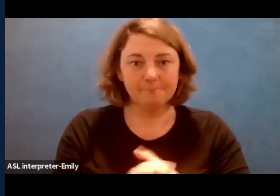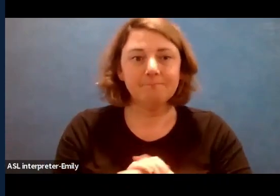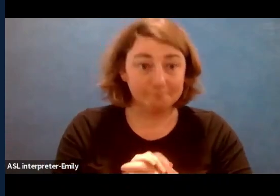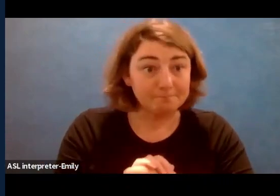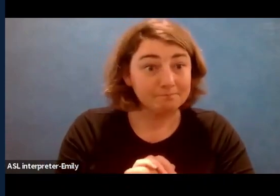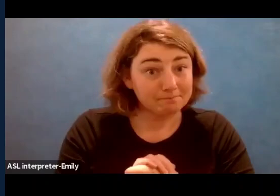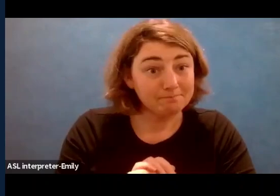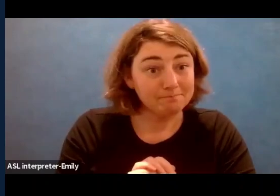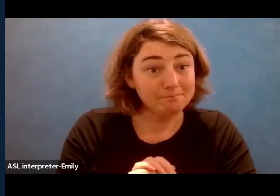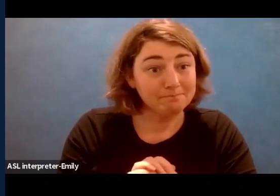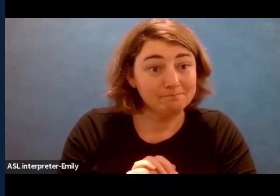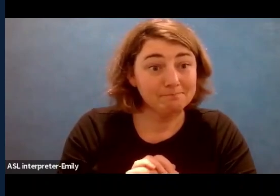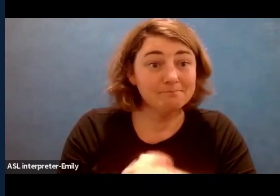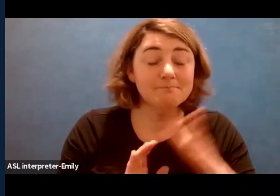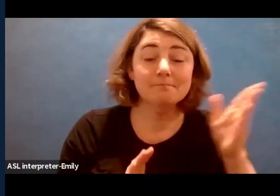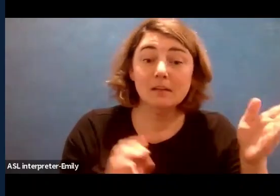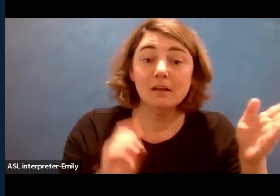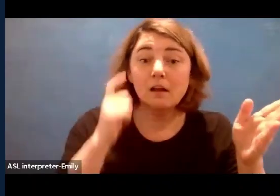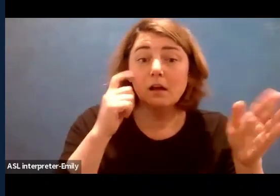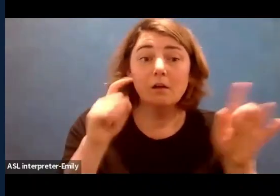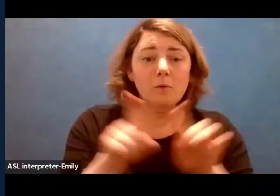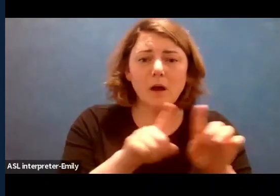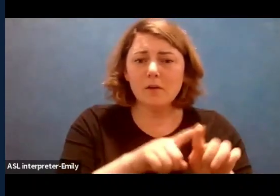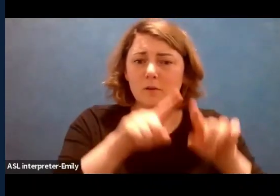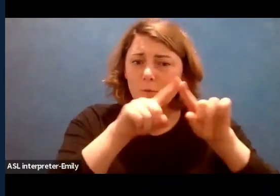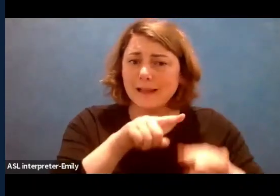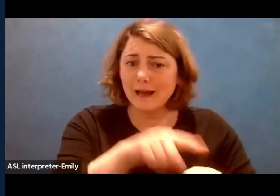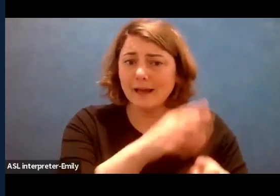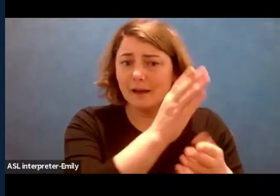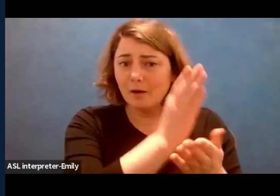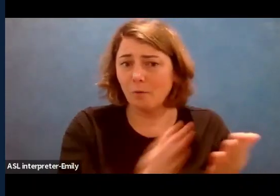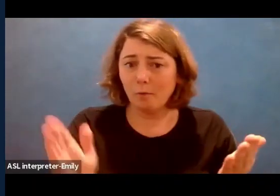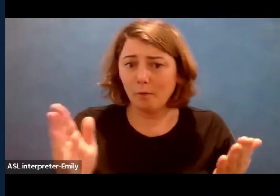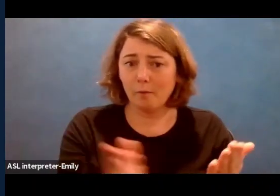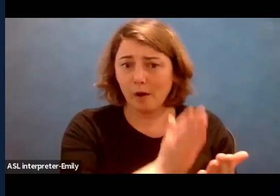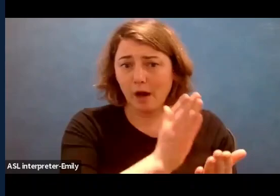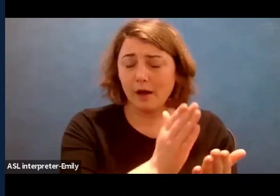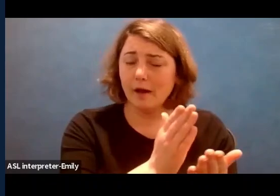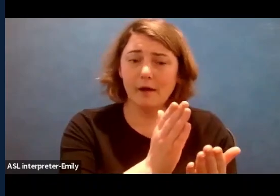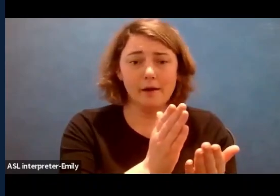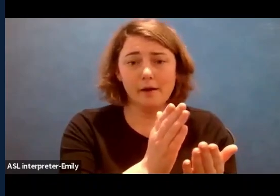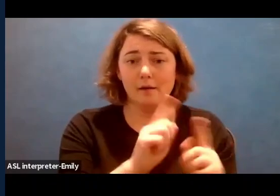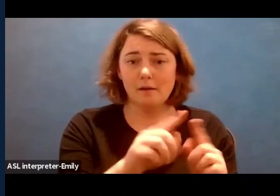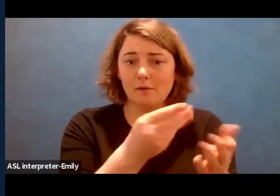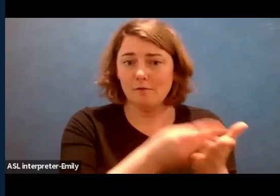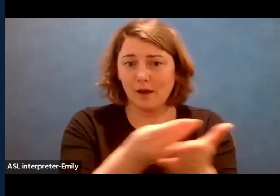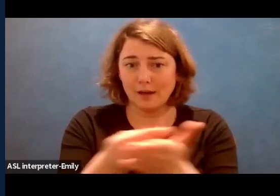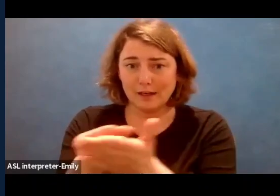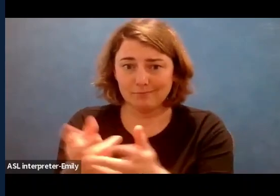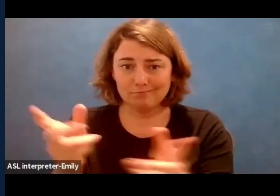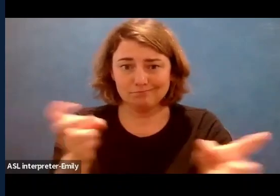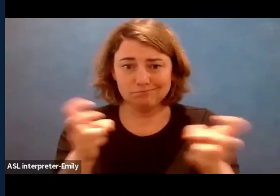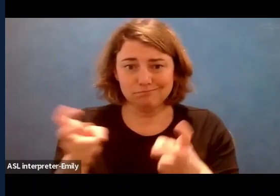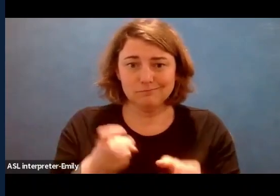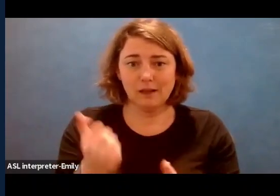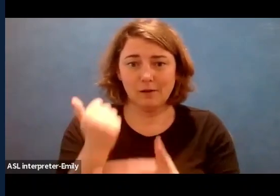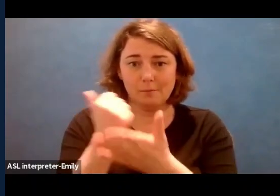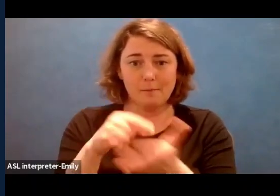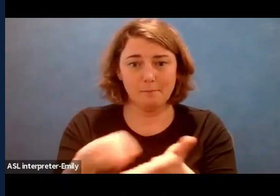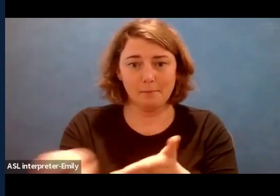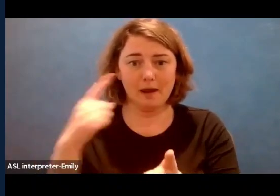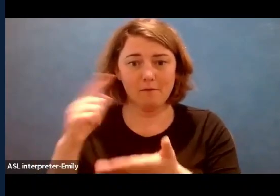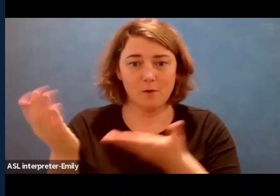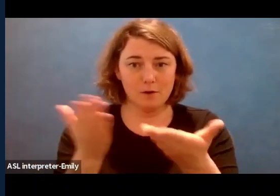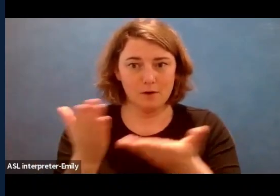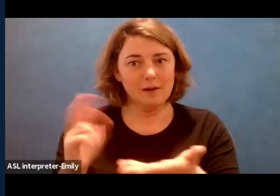Okay, next slide. And we also rely on a wide range of funding sources to pay for our services. Sometimes that can